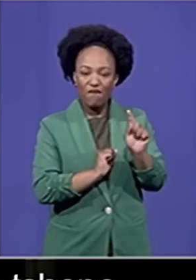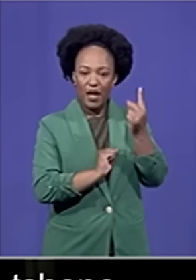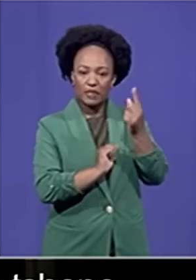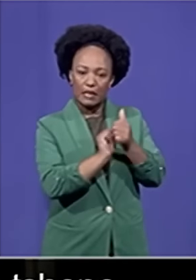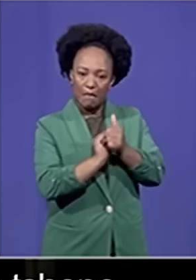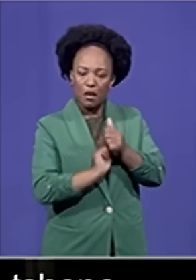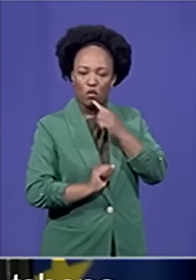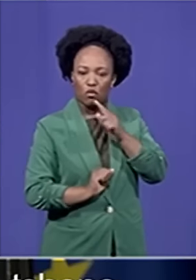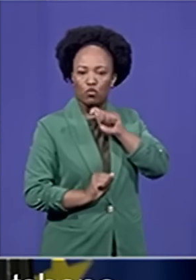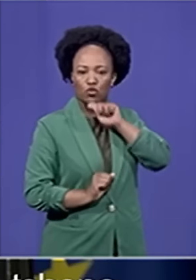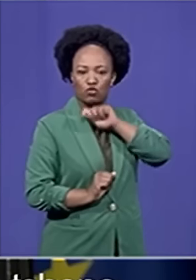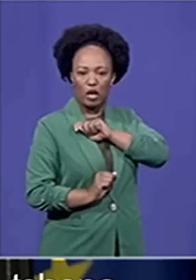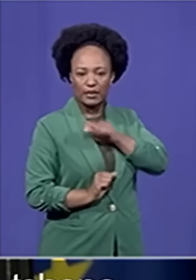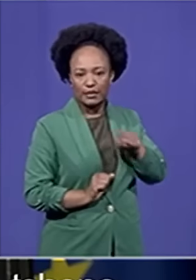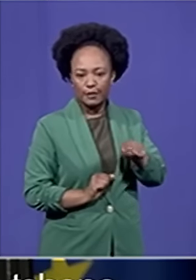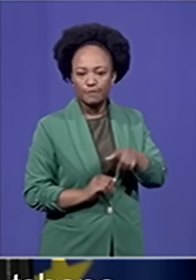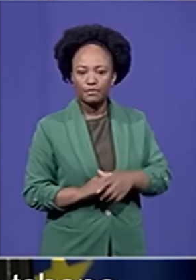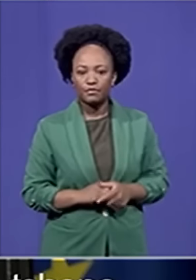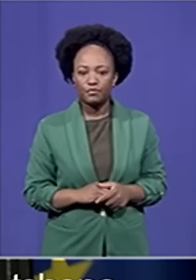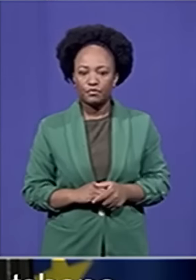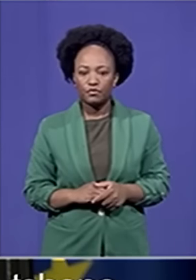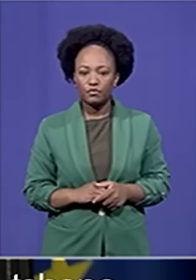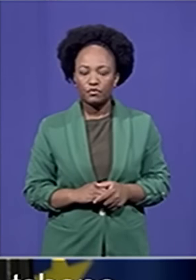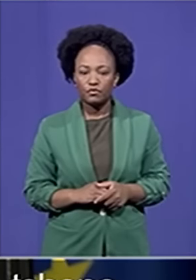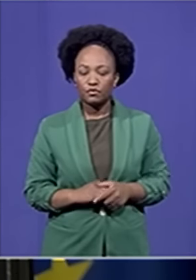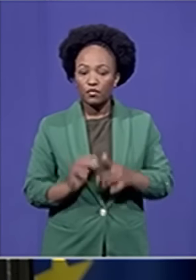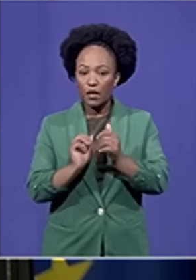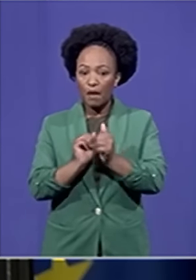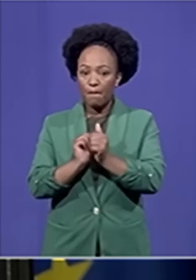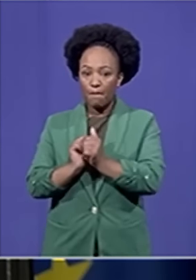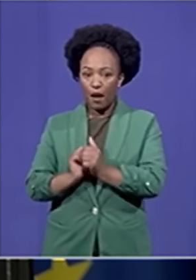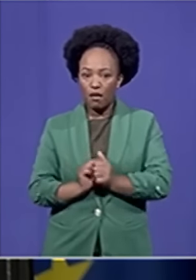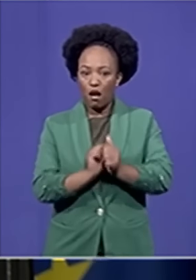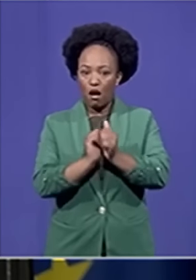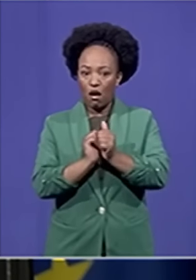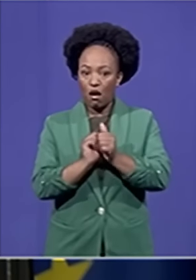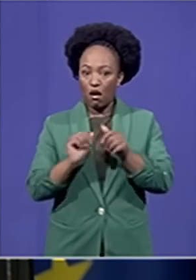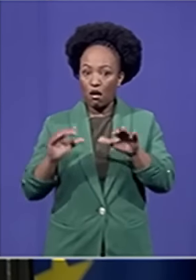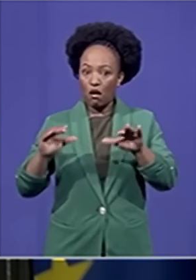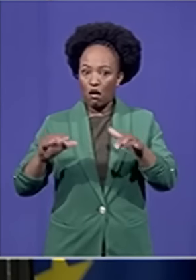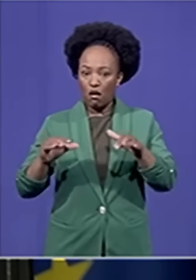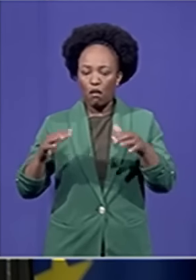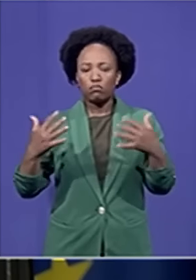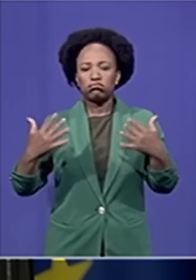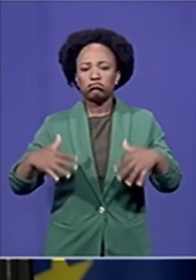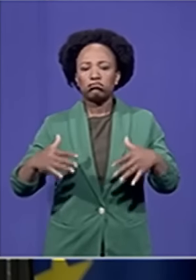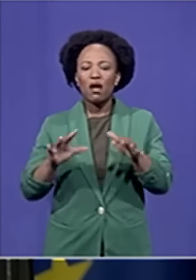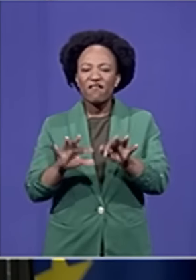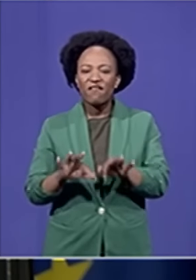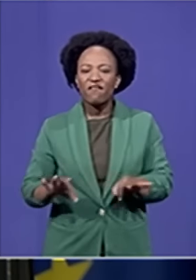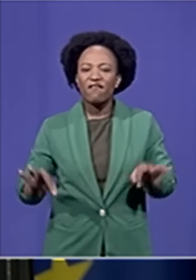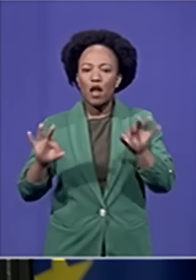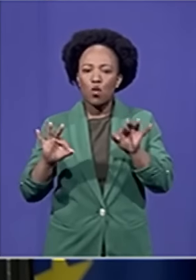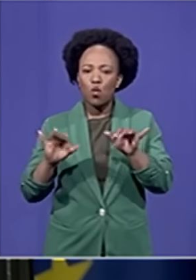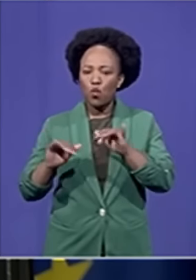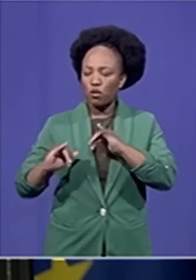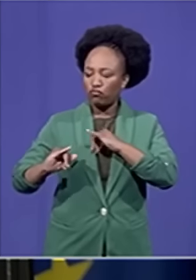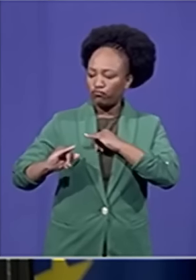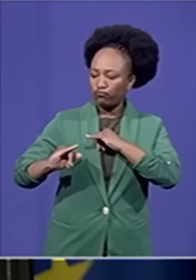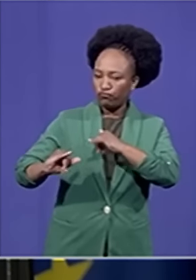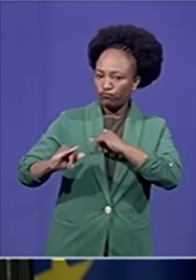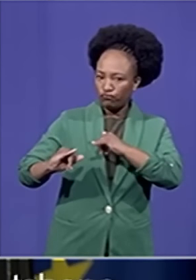trusted partners. Our partnership is based in shared values, mutual respect,